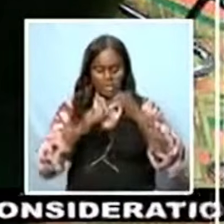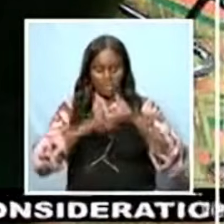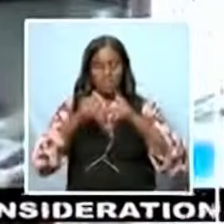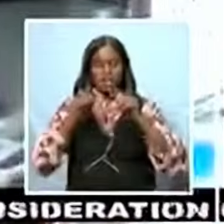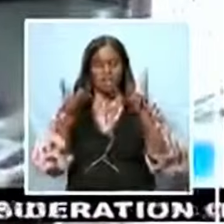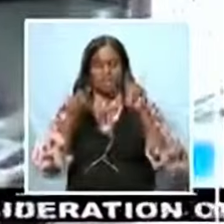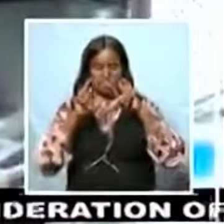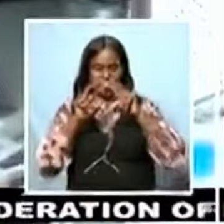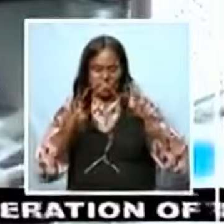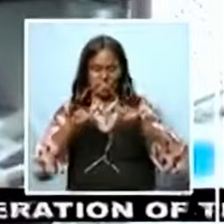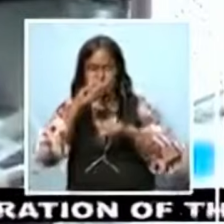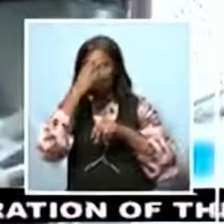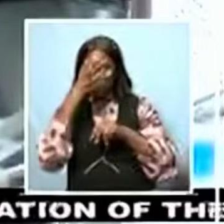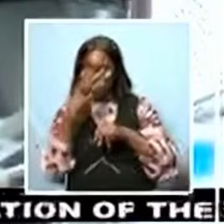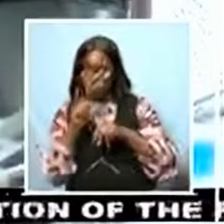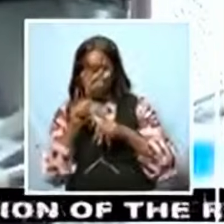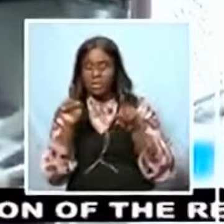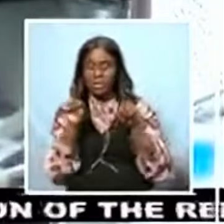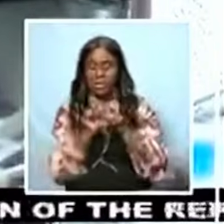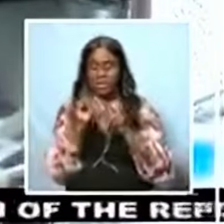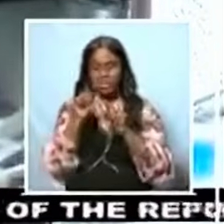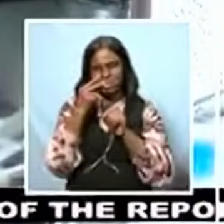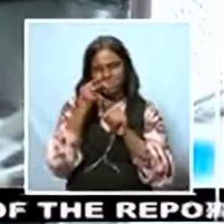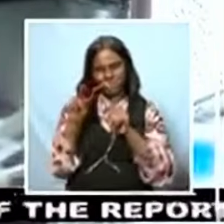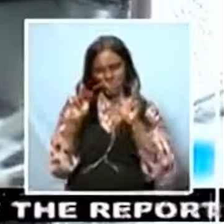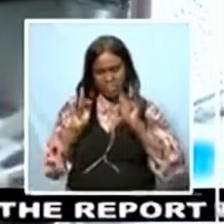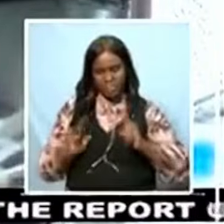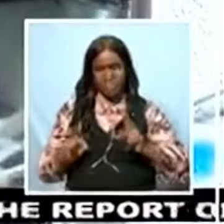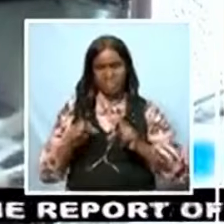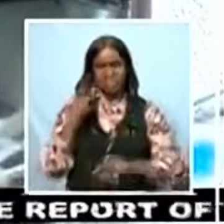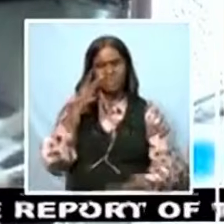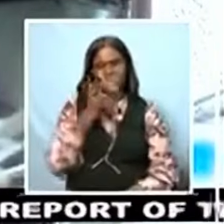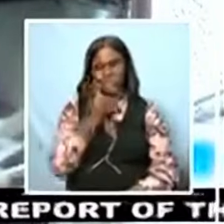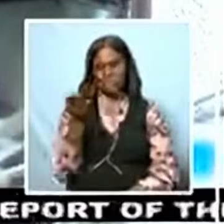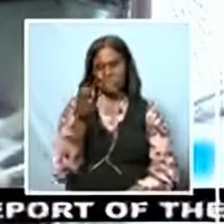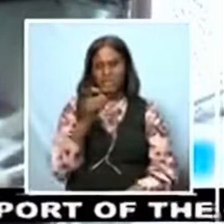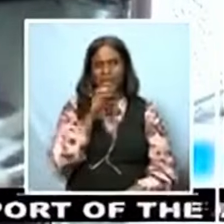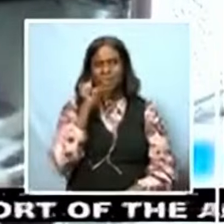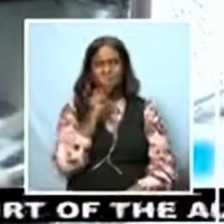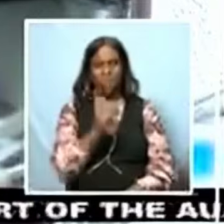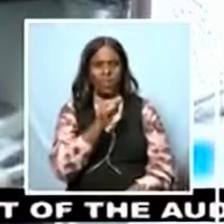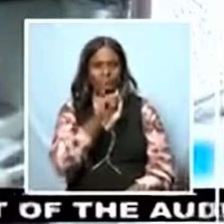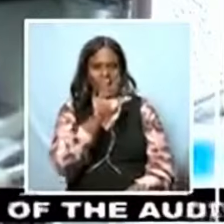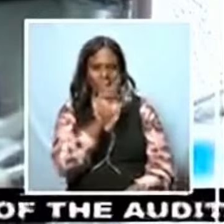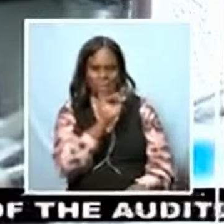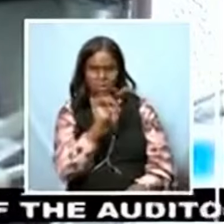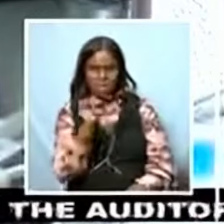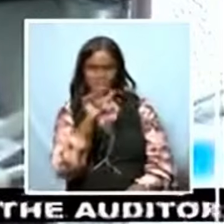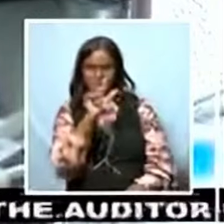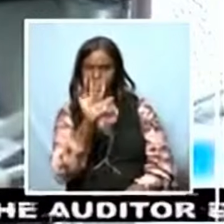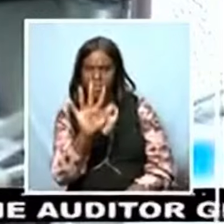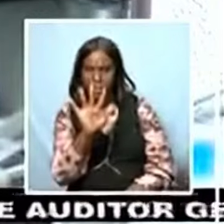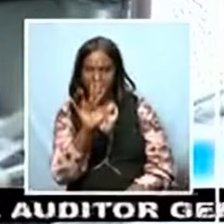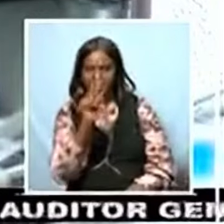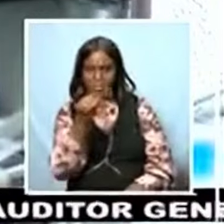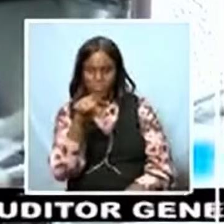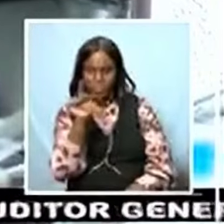we check on the NRC, then we see that that person is ranging between 18 to 35, we